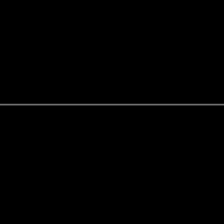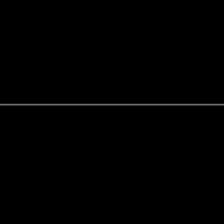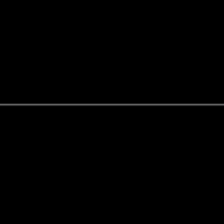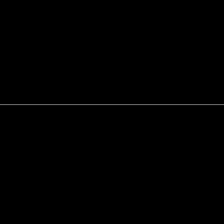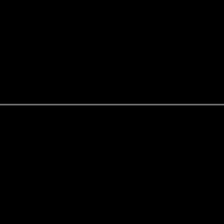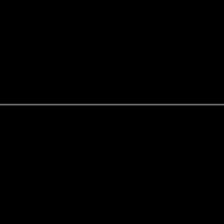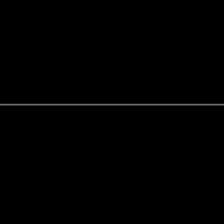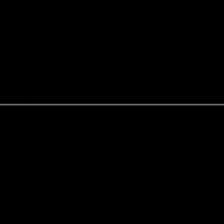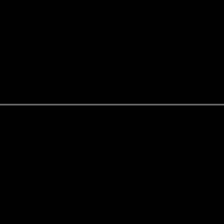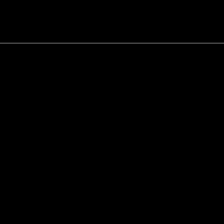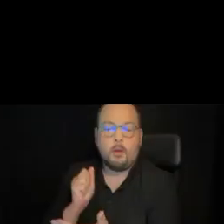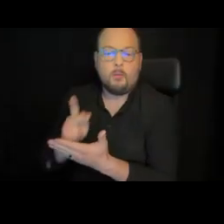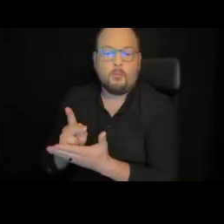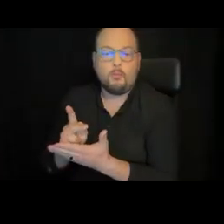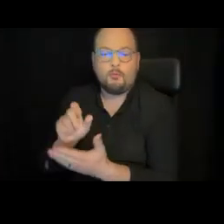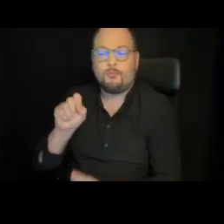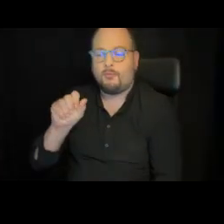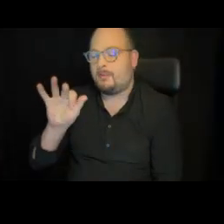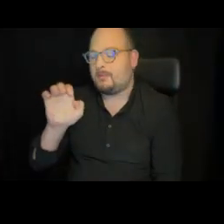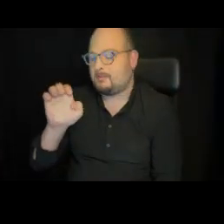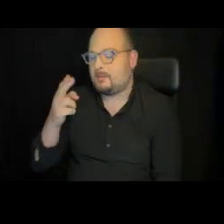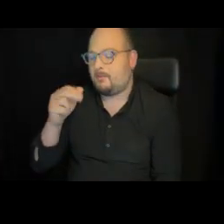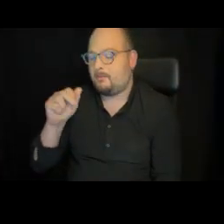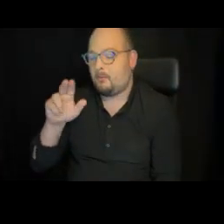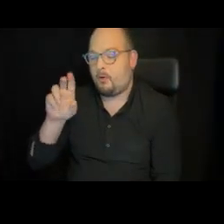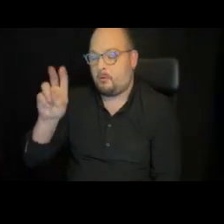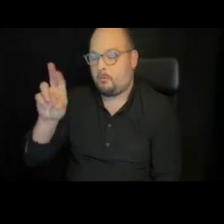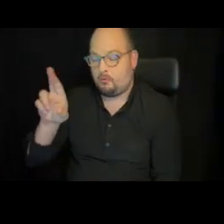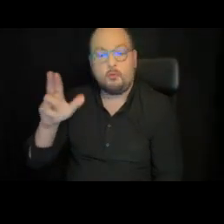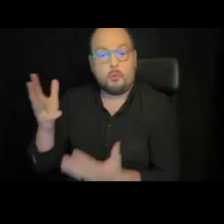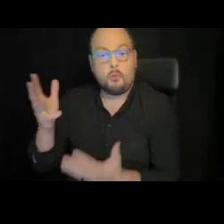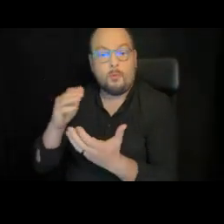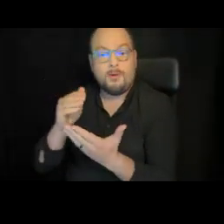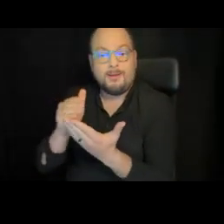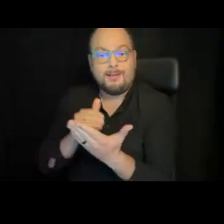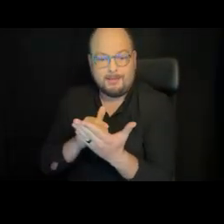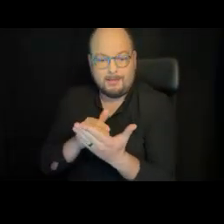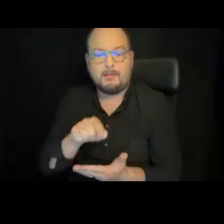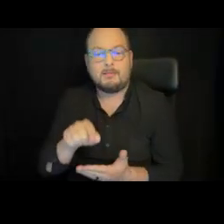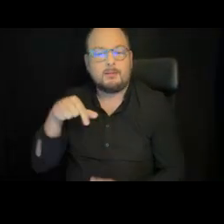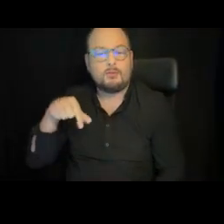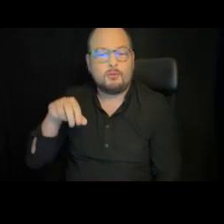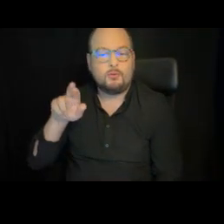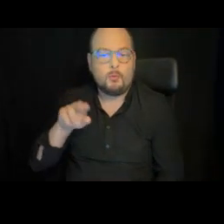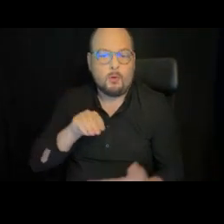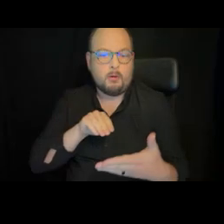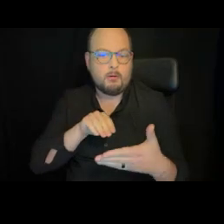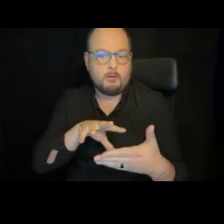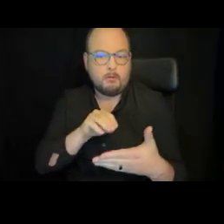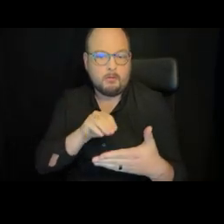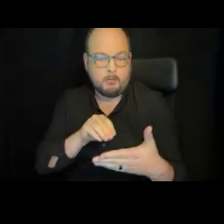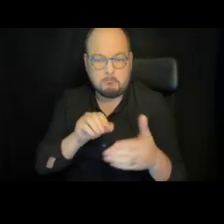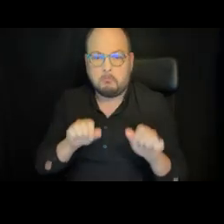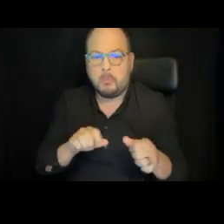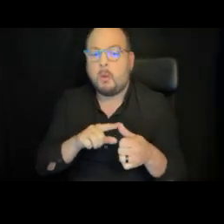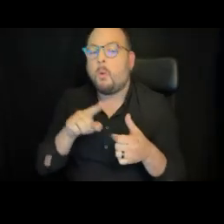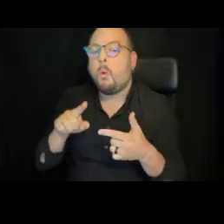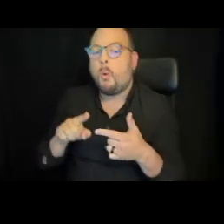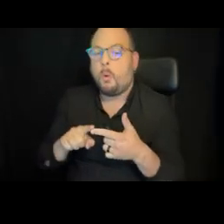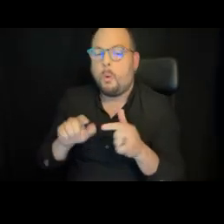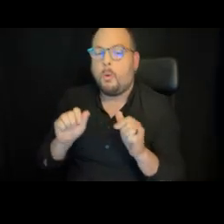harbors, scan this QR code or visit the Frequently Asked Questions page